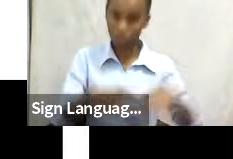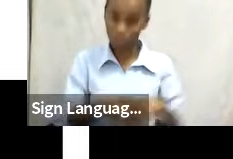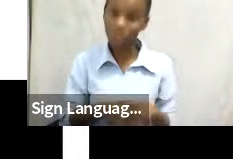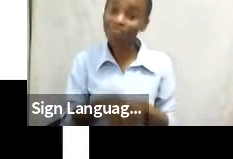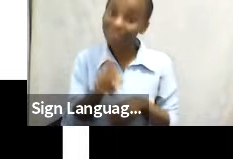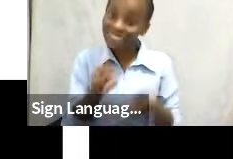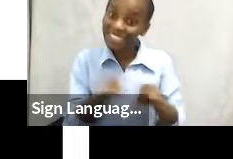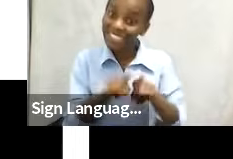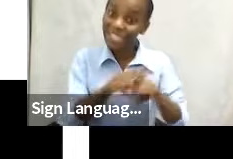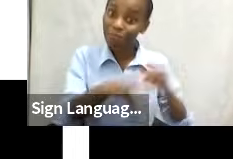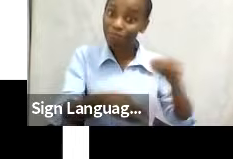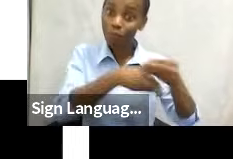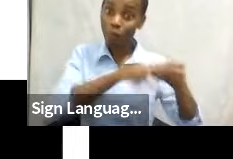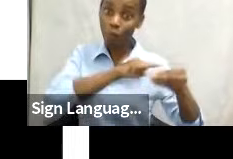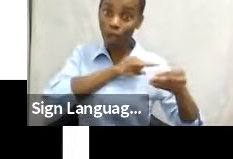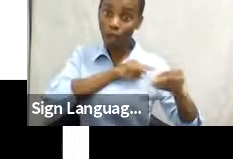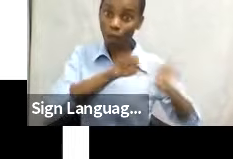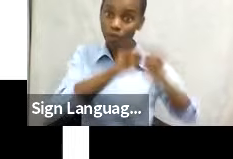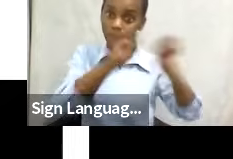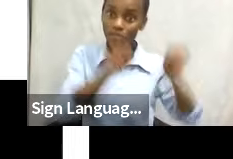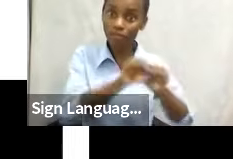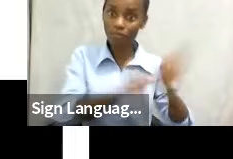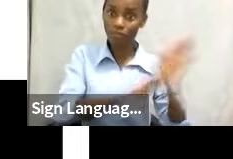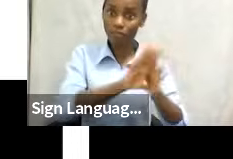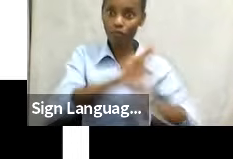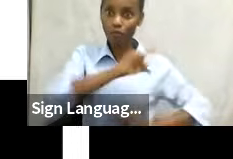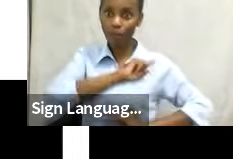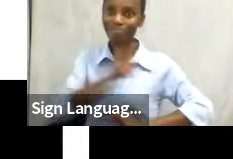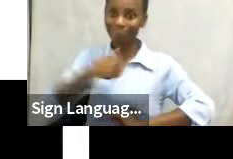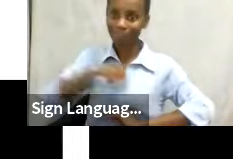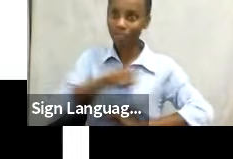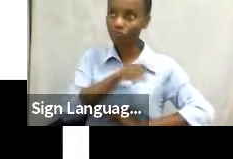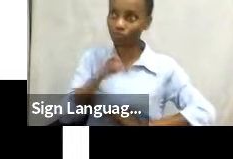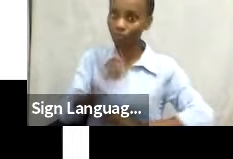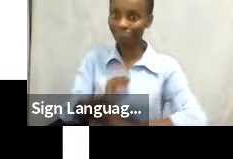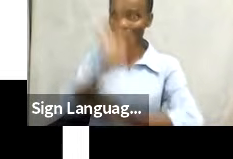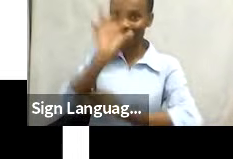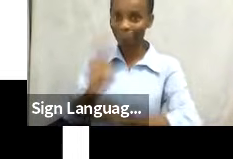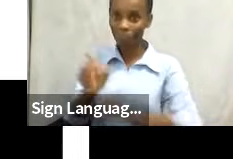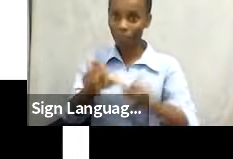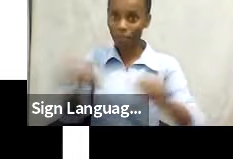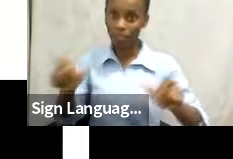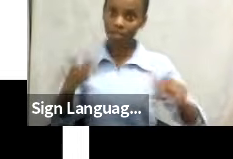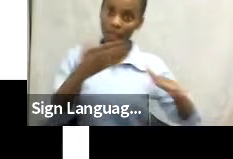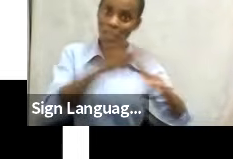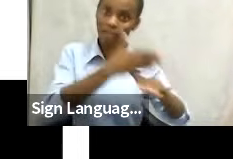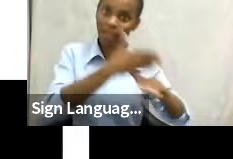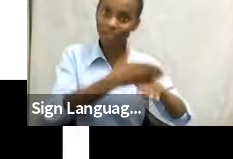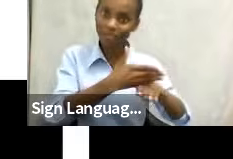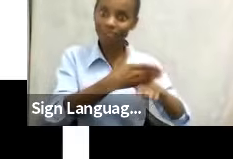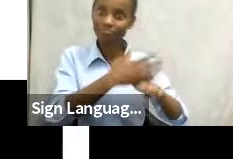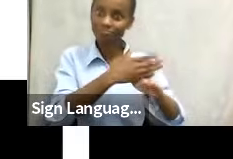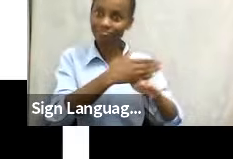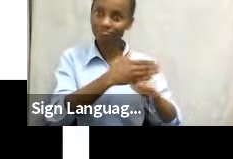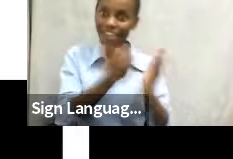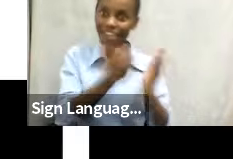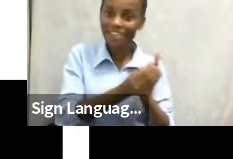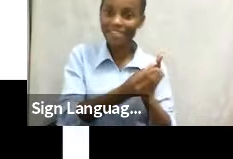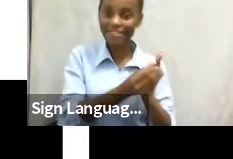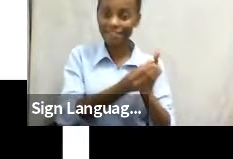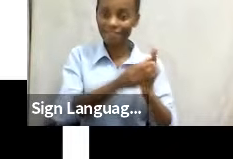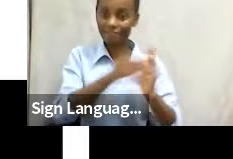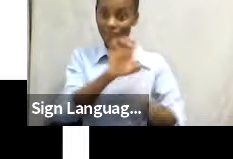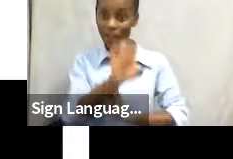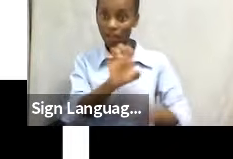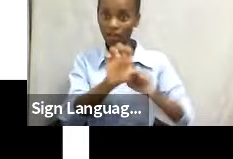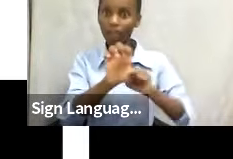you to actually comply with your tax obligations. So we've actually, depending on your various sources